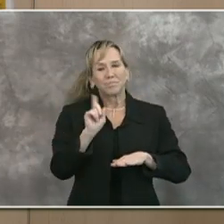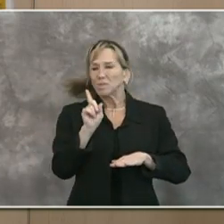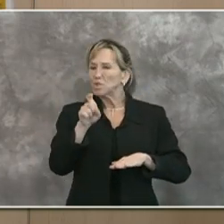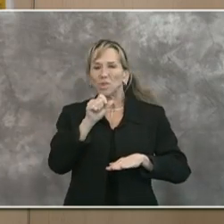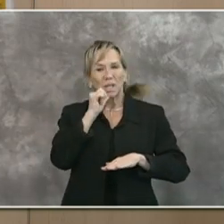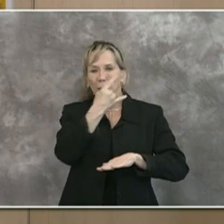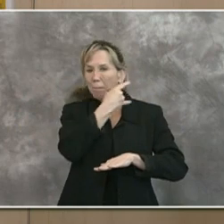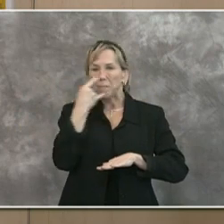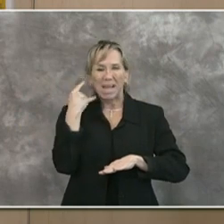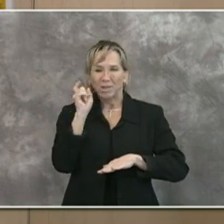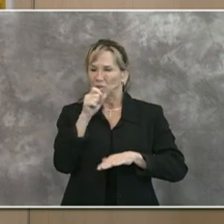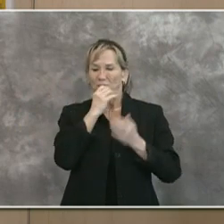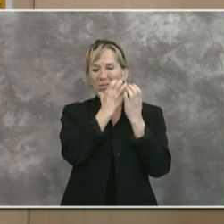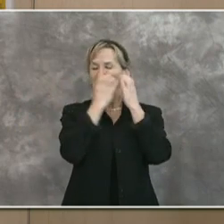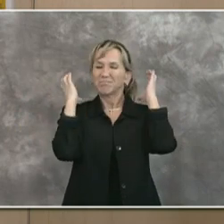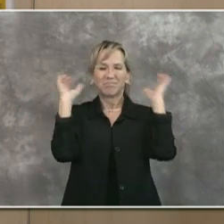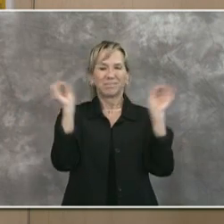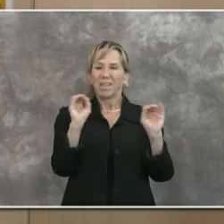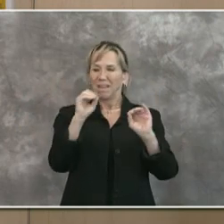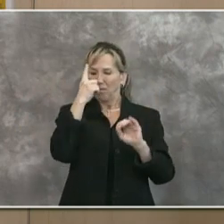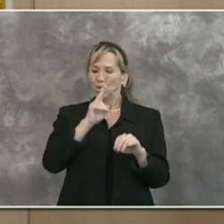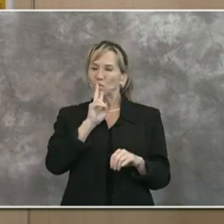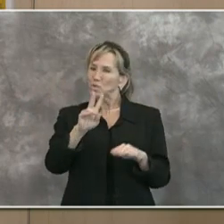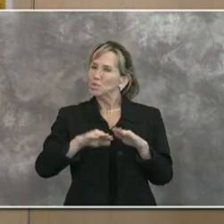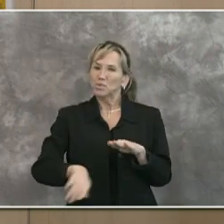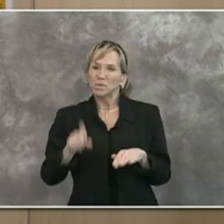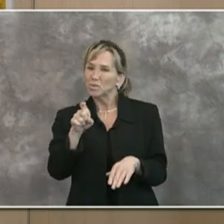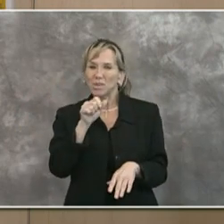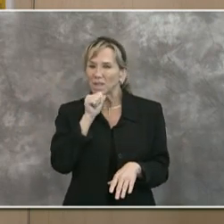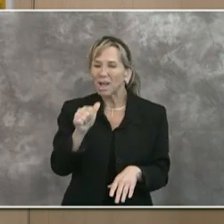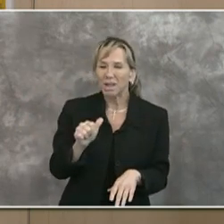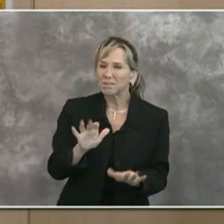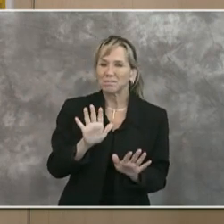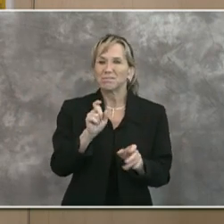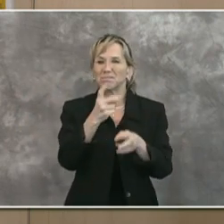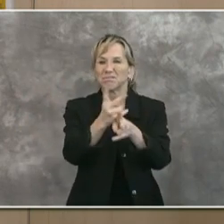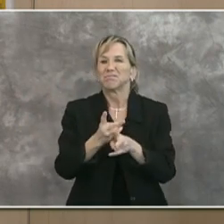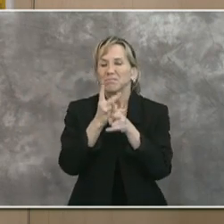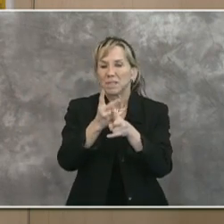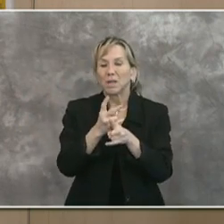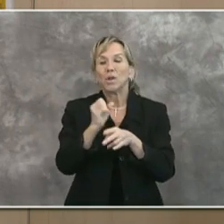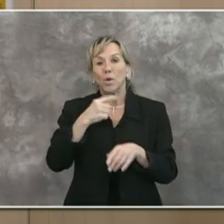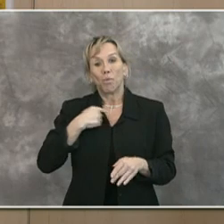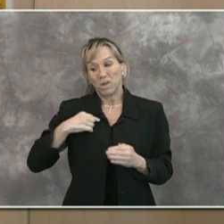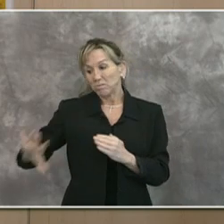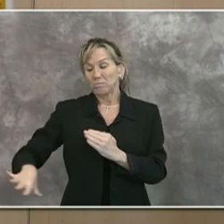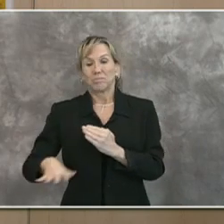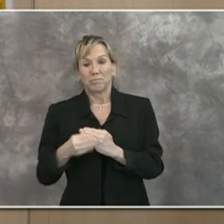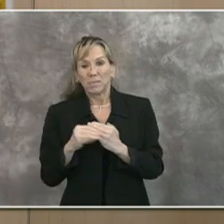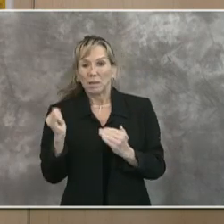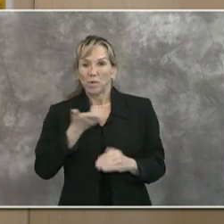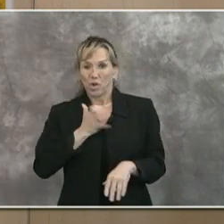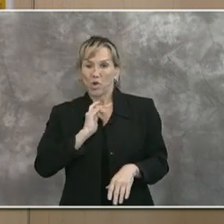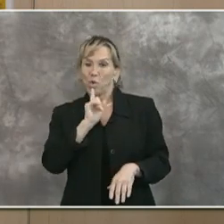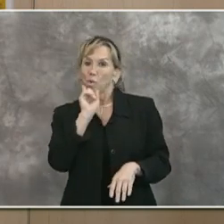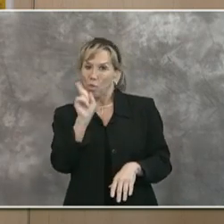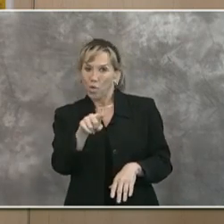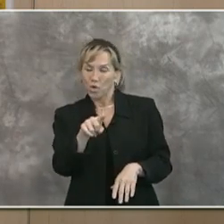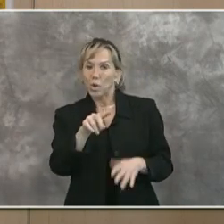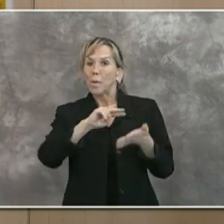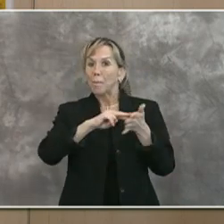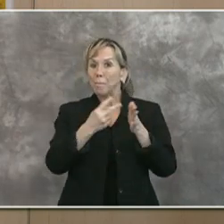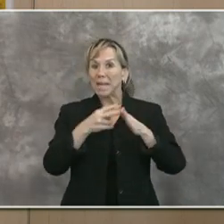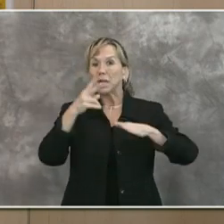or have a facial covering. So we are including those guidelines in our order. So it would be